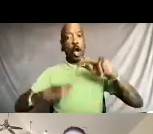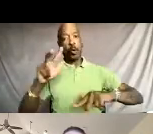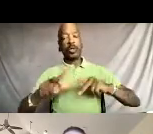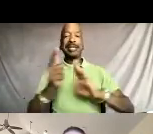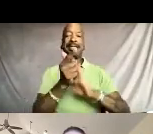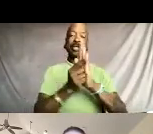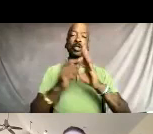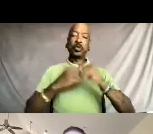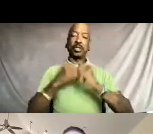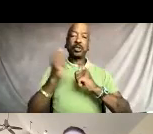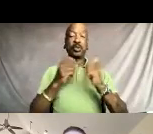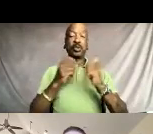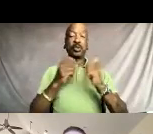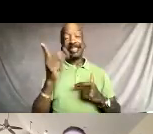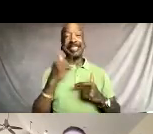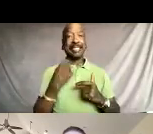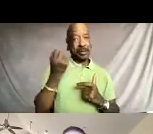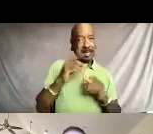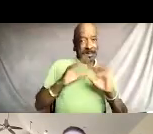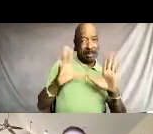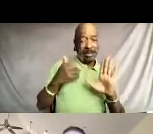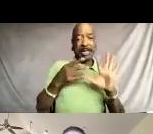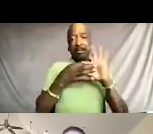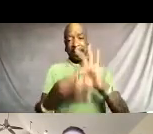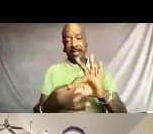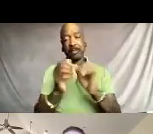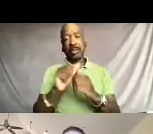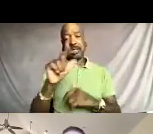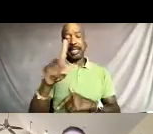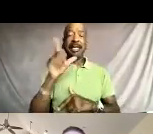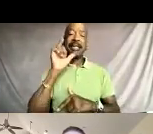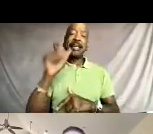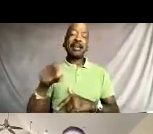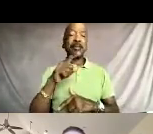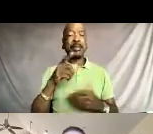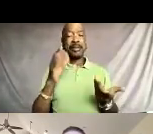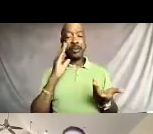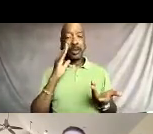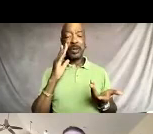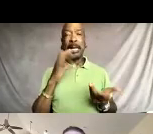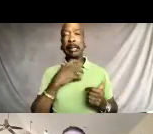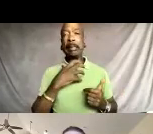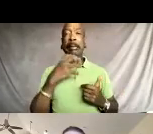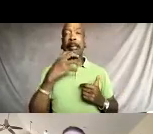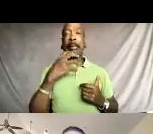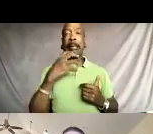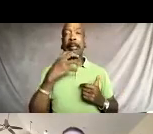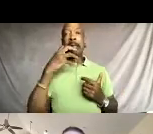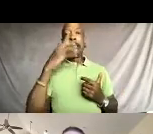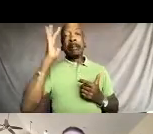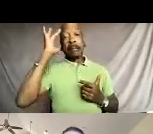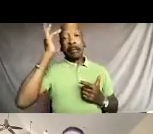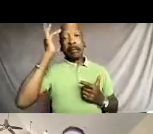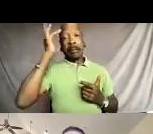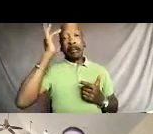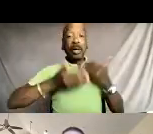see land as a relation. Yet it doesn't have to be an entirely miserable process, or one that at the